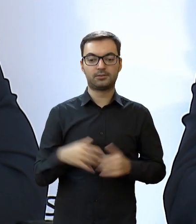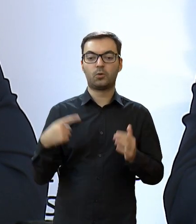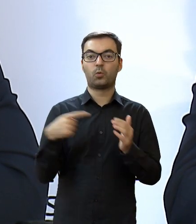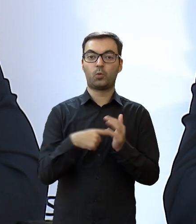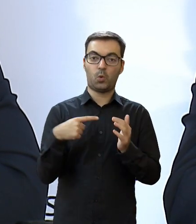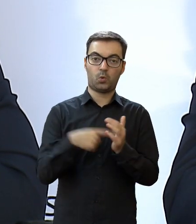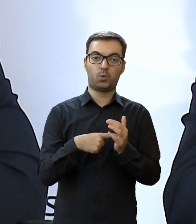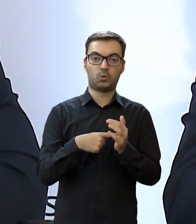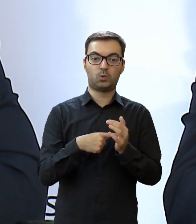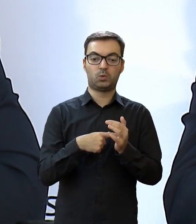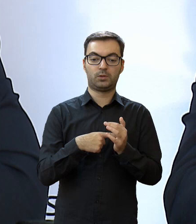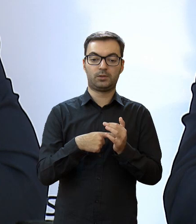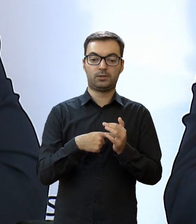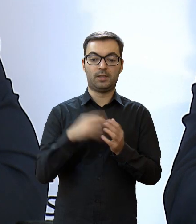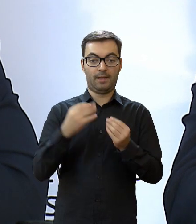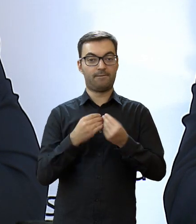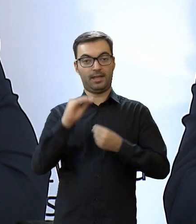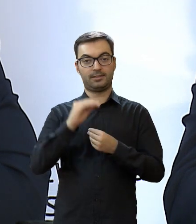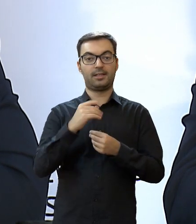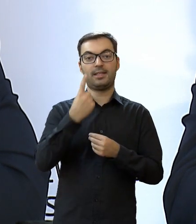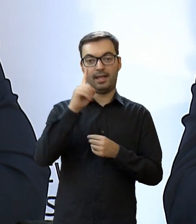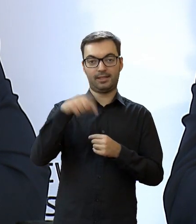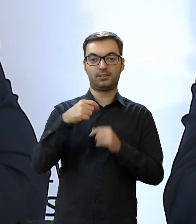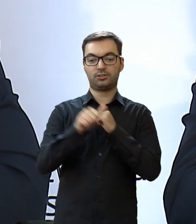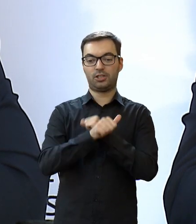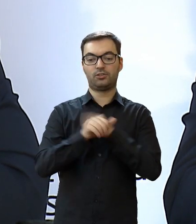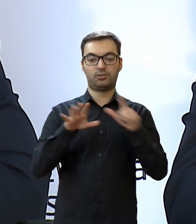2015, we can see that the turnout is higher by